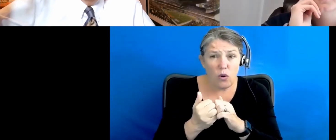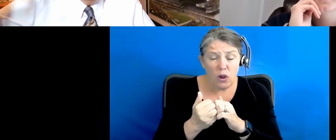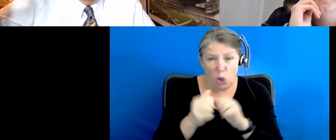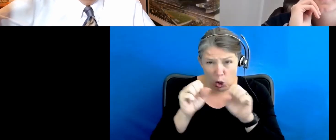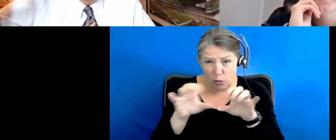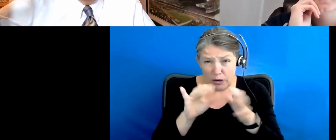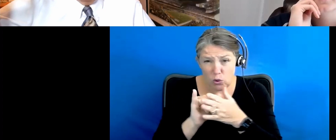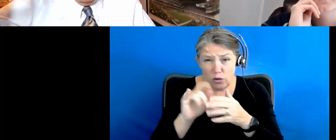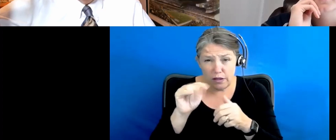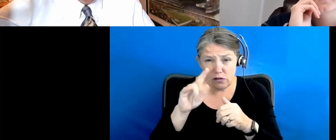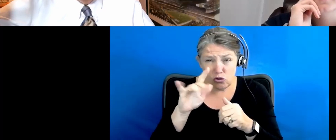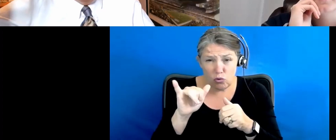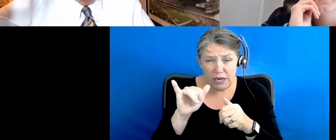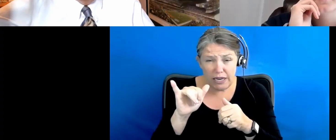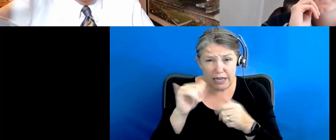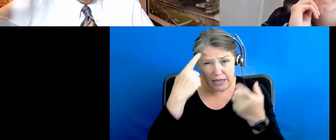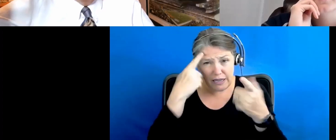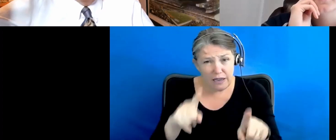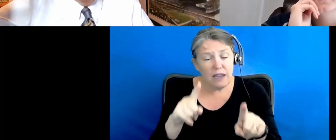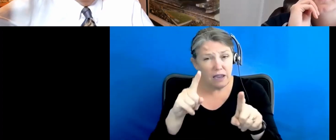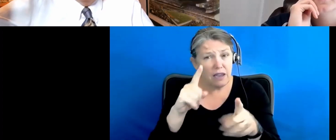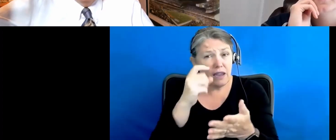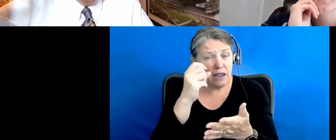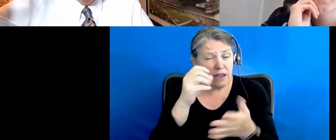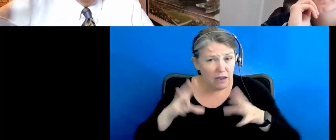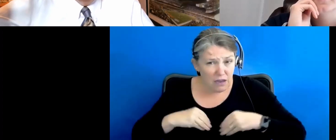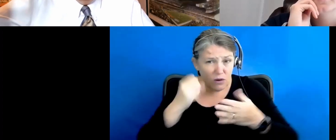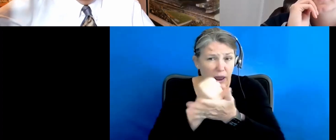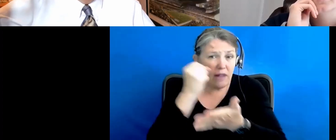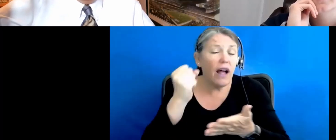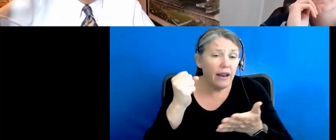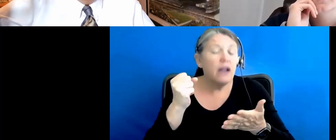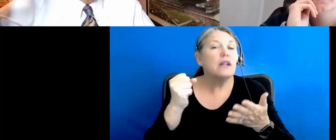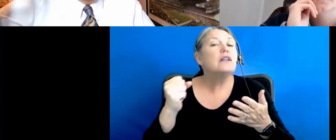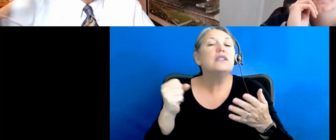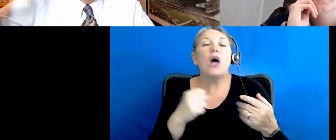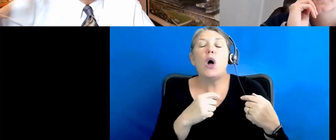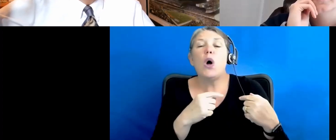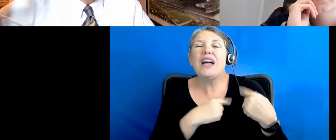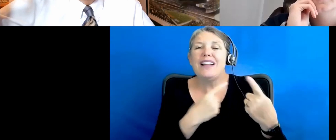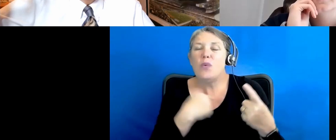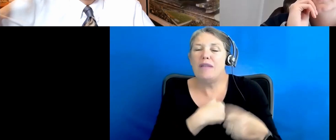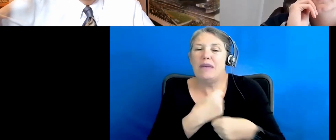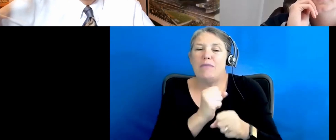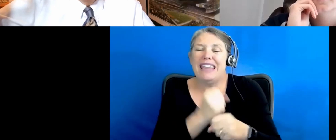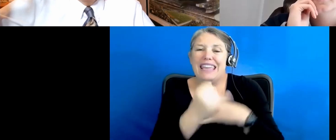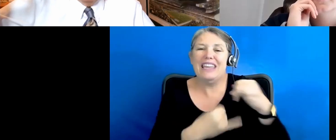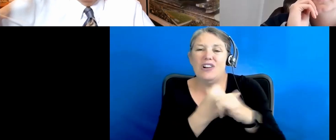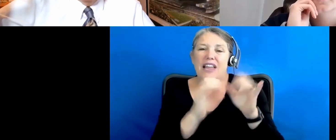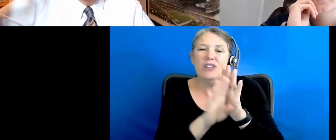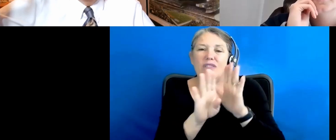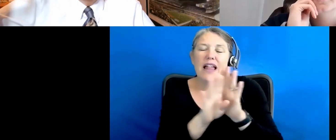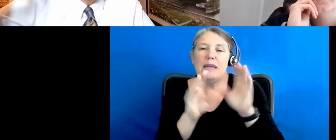ratified. Absent that, over the last several years, we've focused on making international development efforts